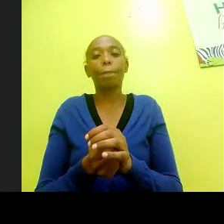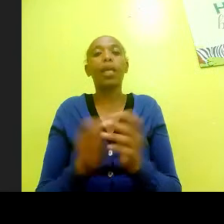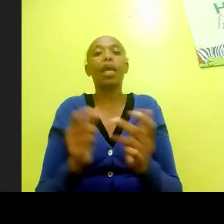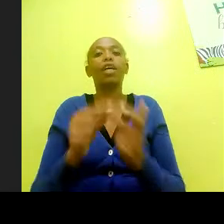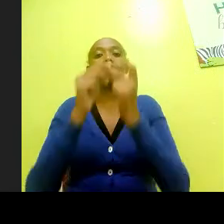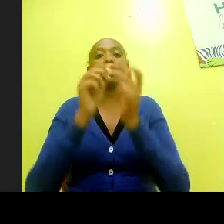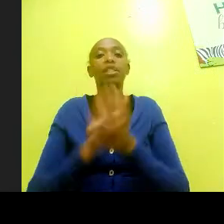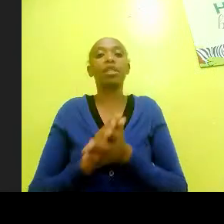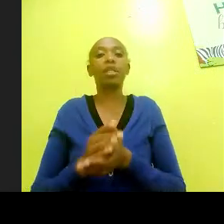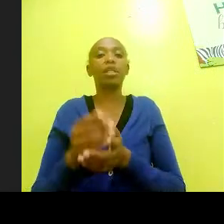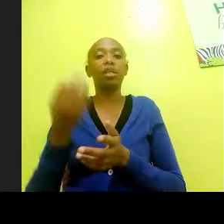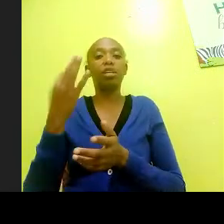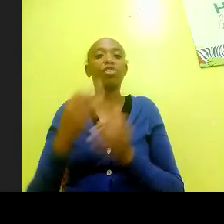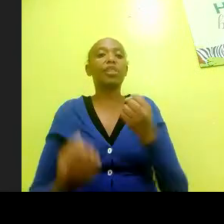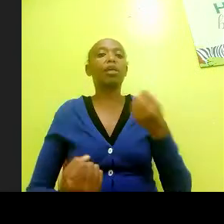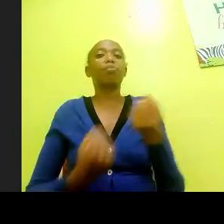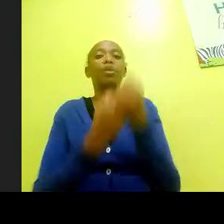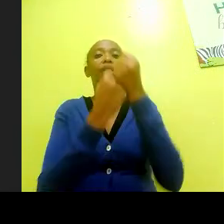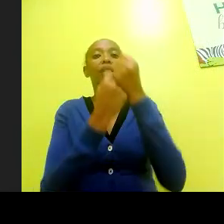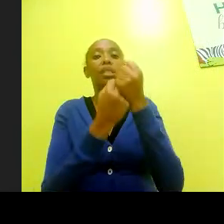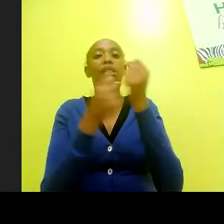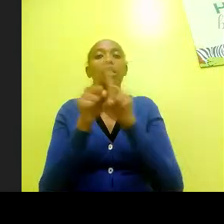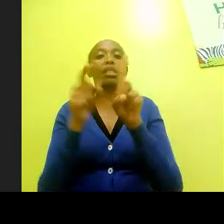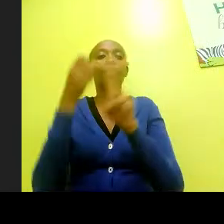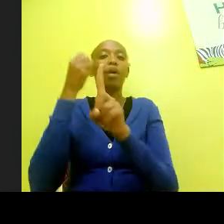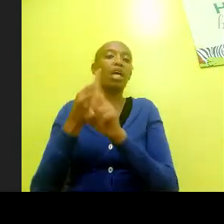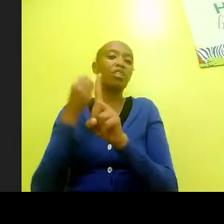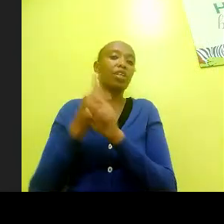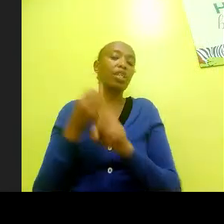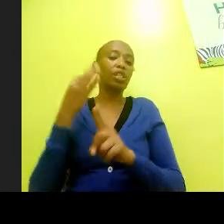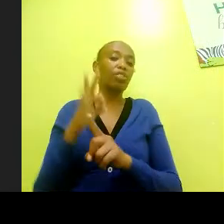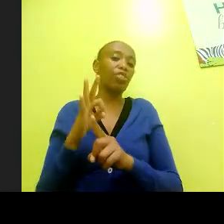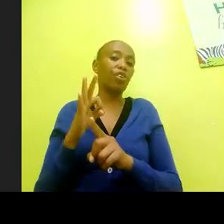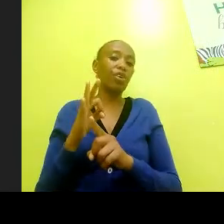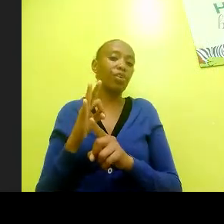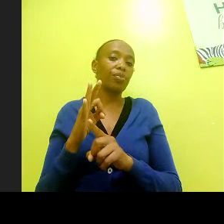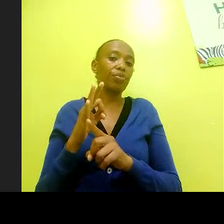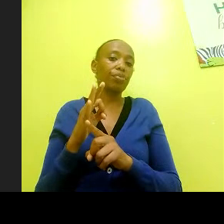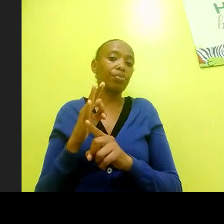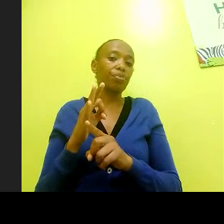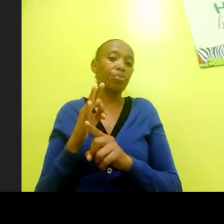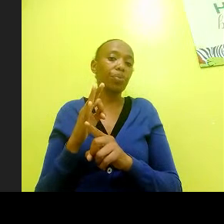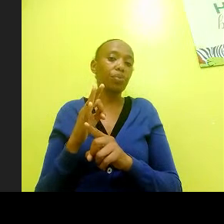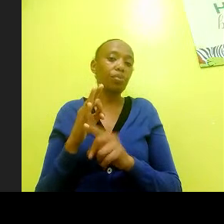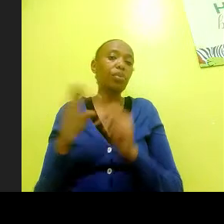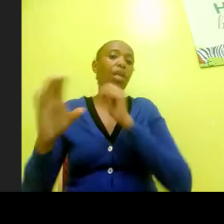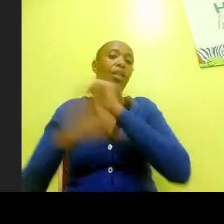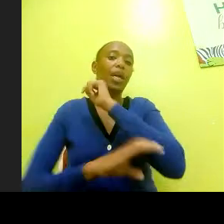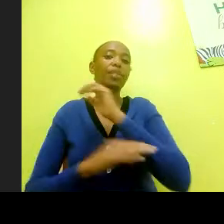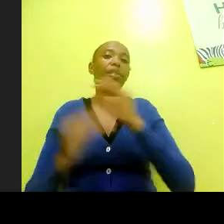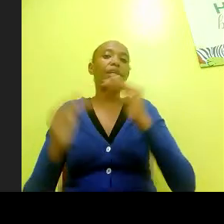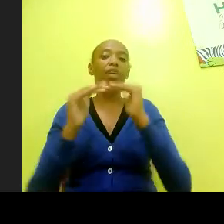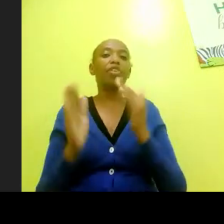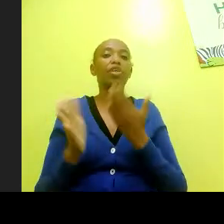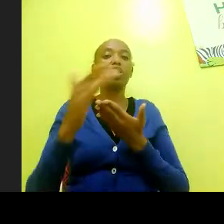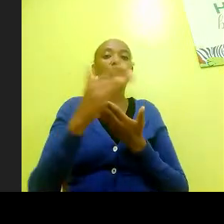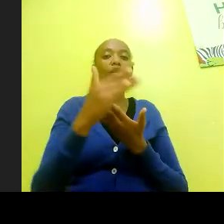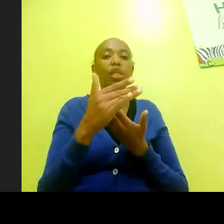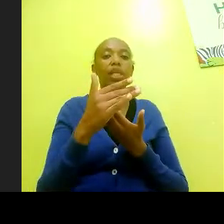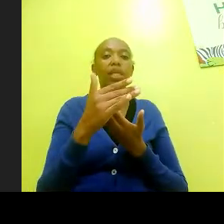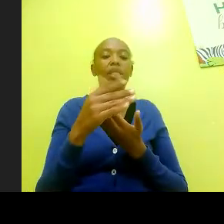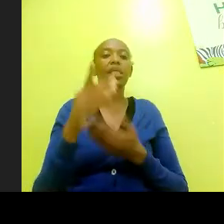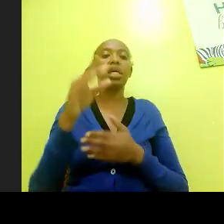especially on supporting and advocating for the work at the country level to collect the